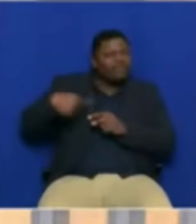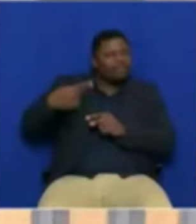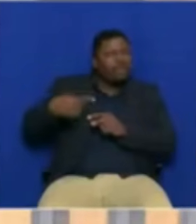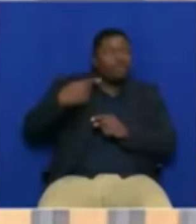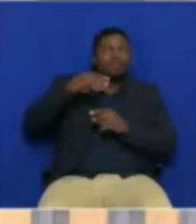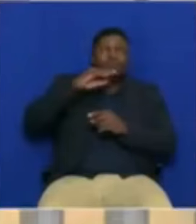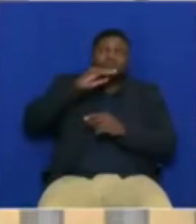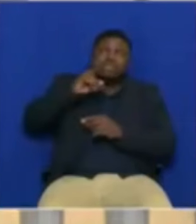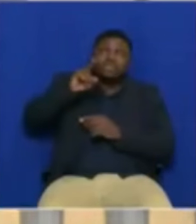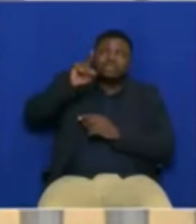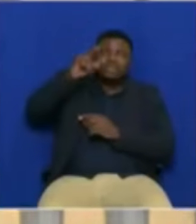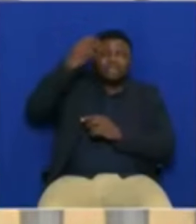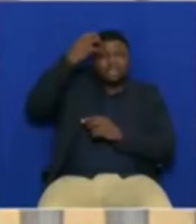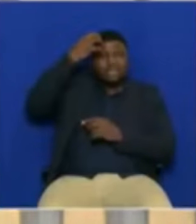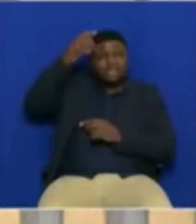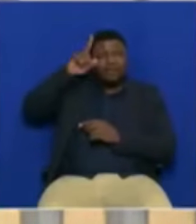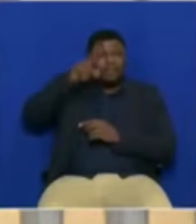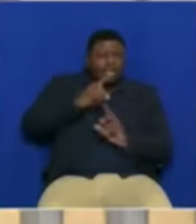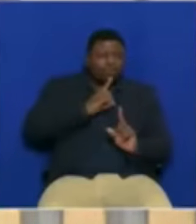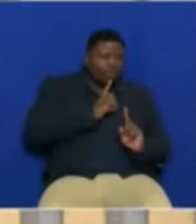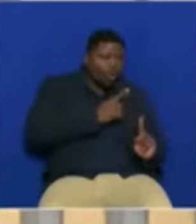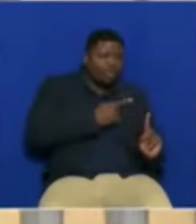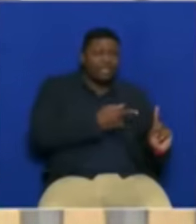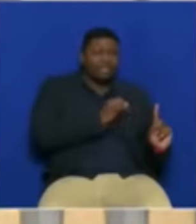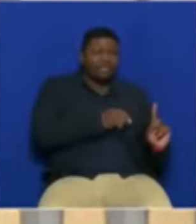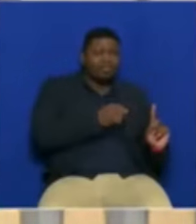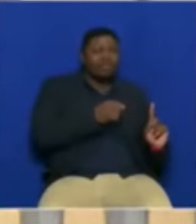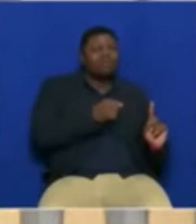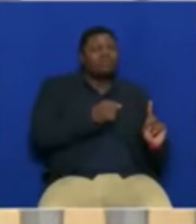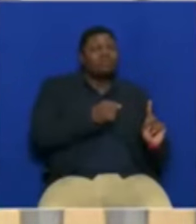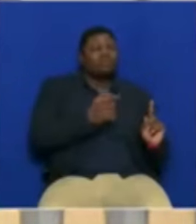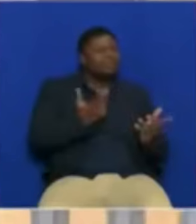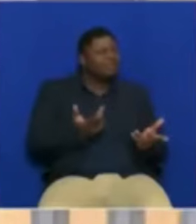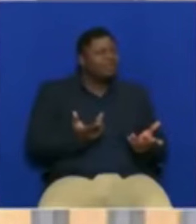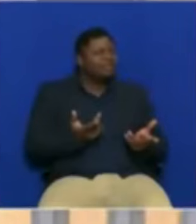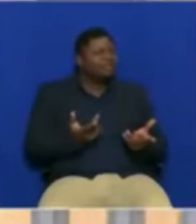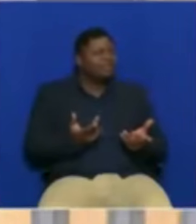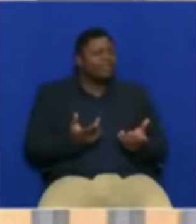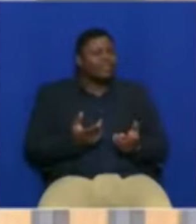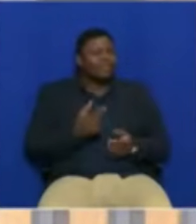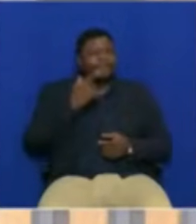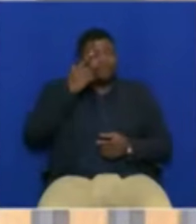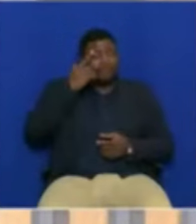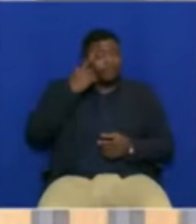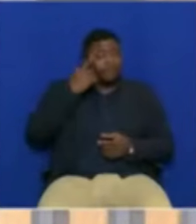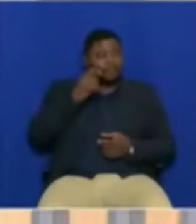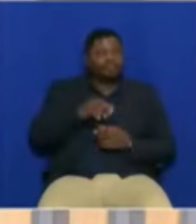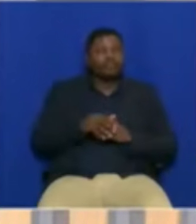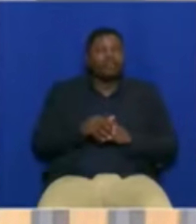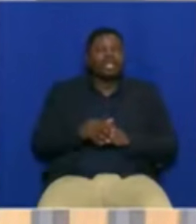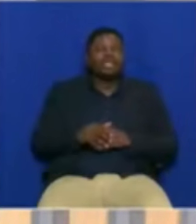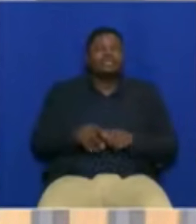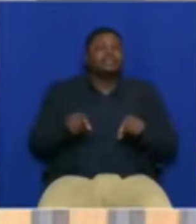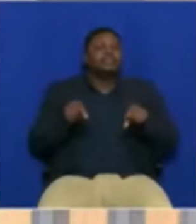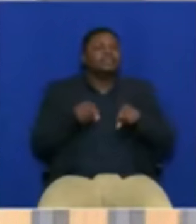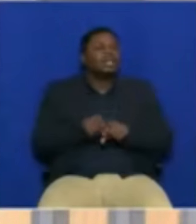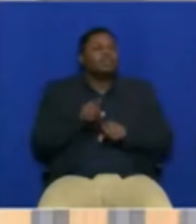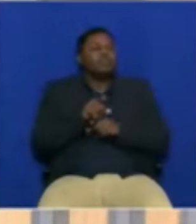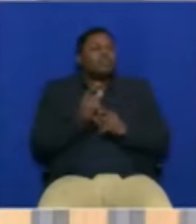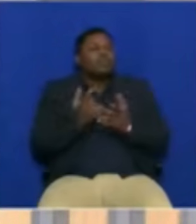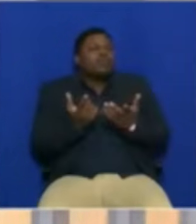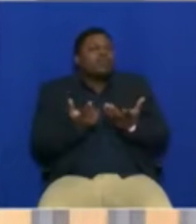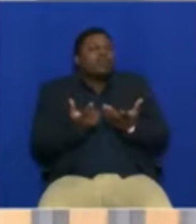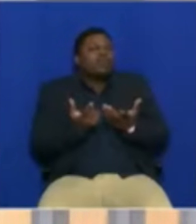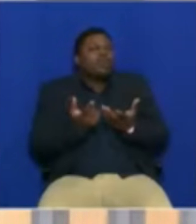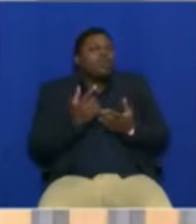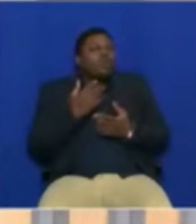saying? Or if that's not the case, what would be the instances where the chief